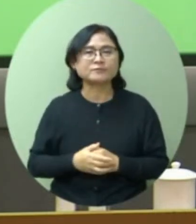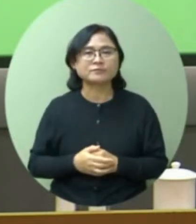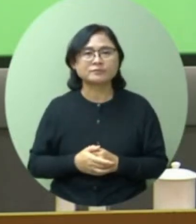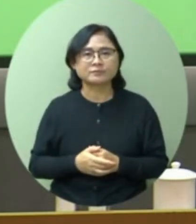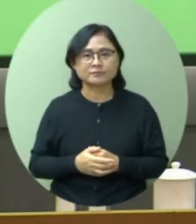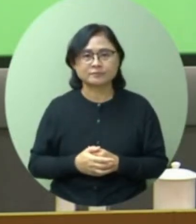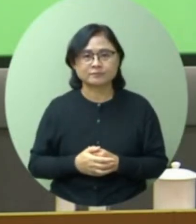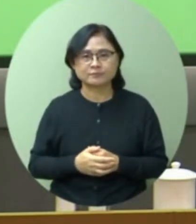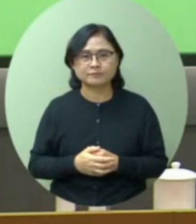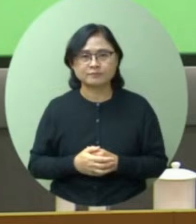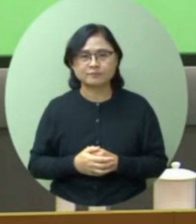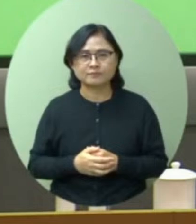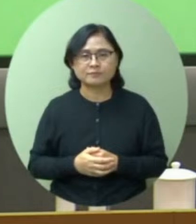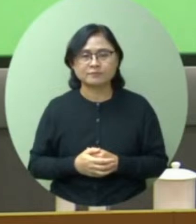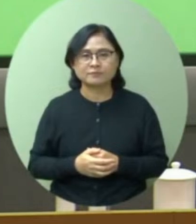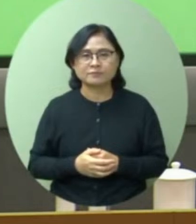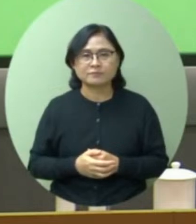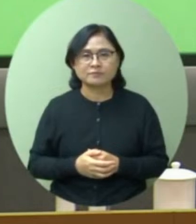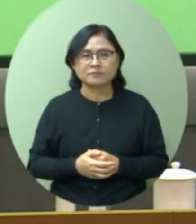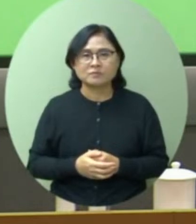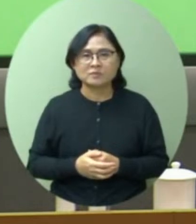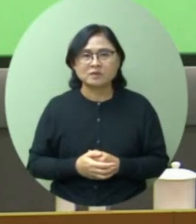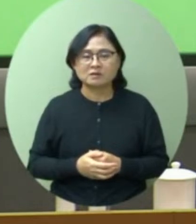We do our best.